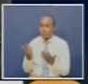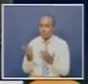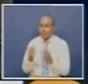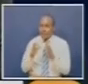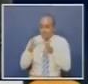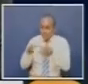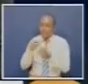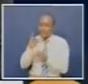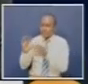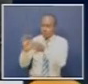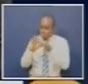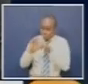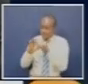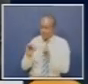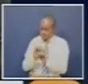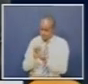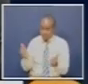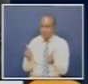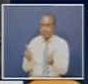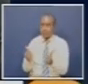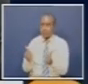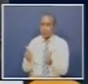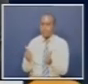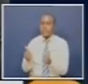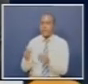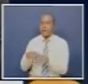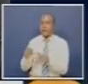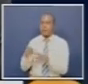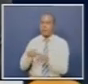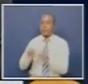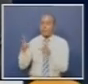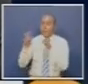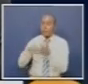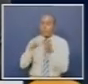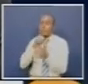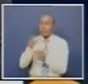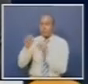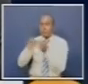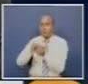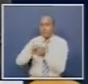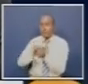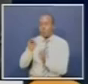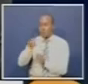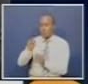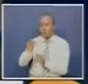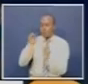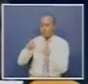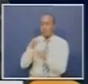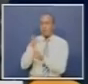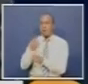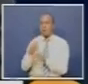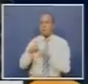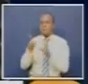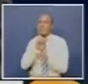party is united, you know, when he was responding to what he was quoted as saying on Friday, that ODM should go it alone. He responded yesterday and